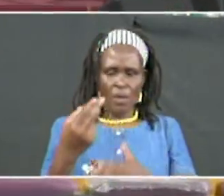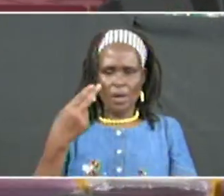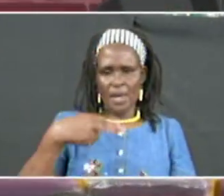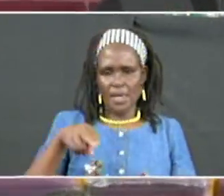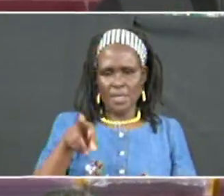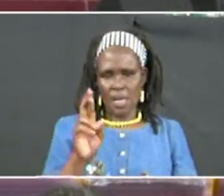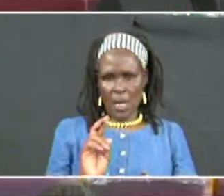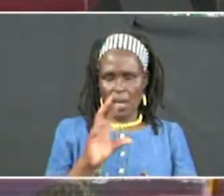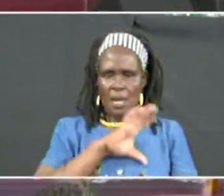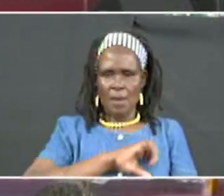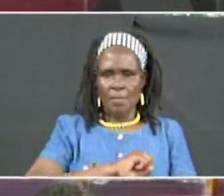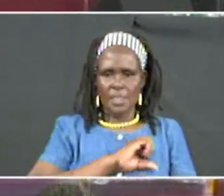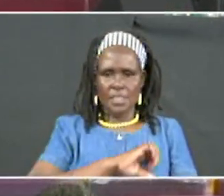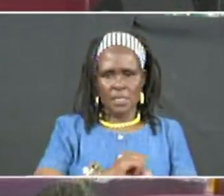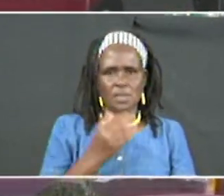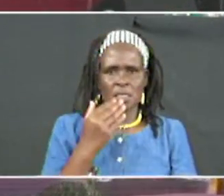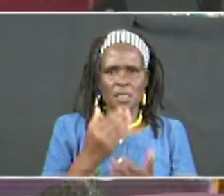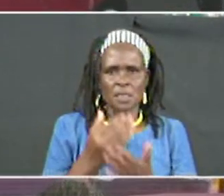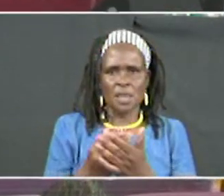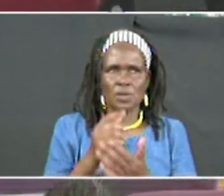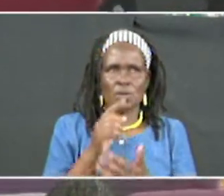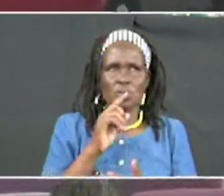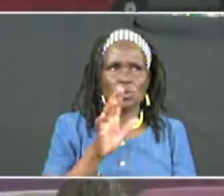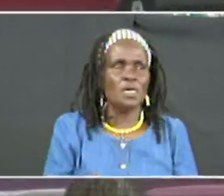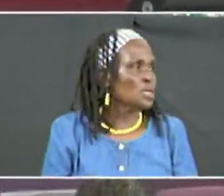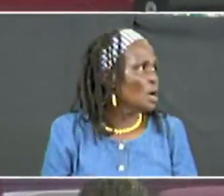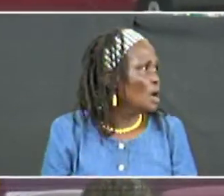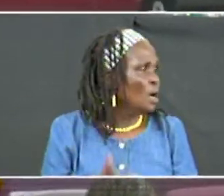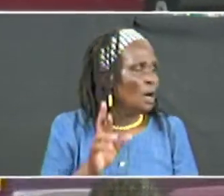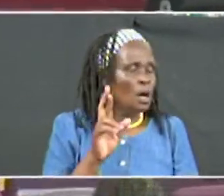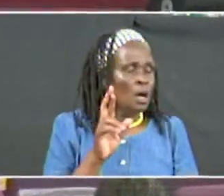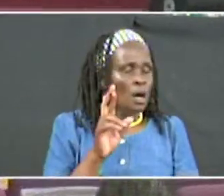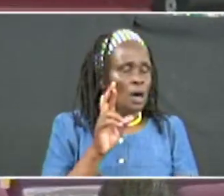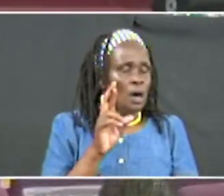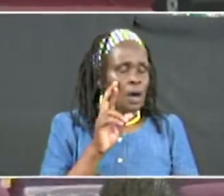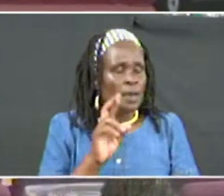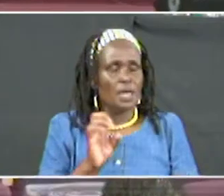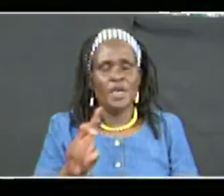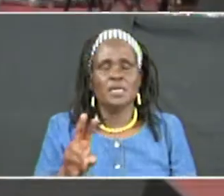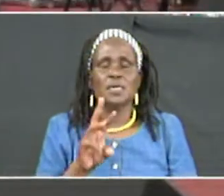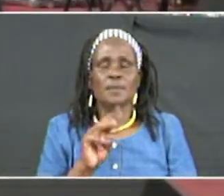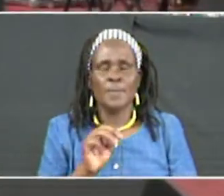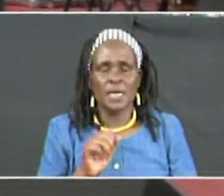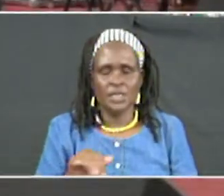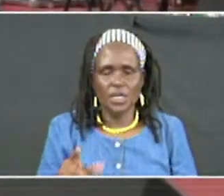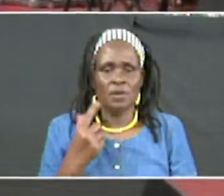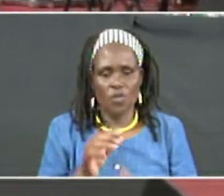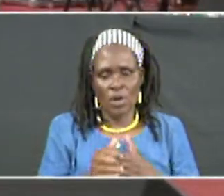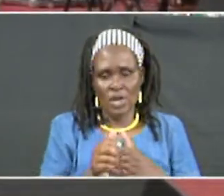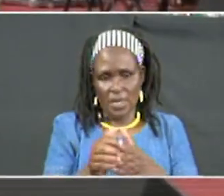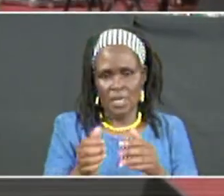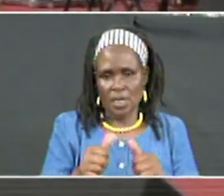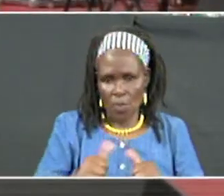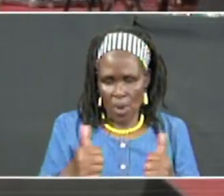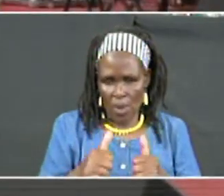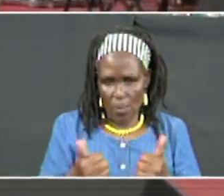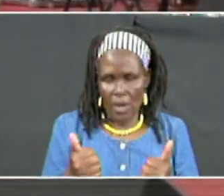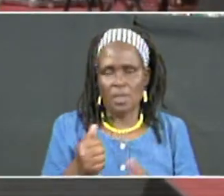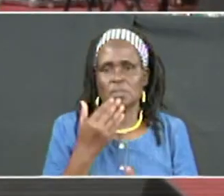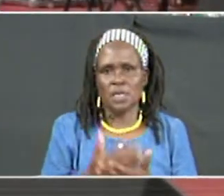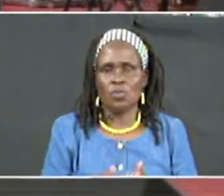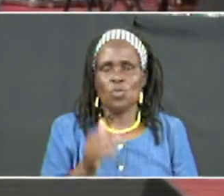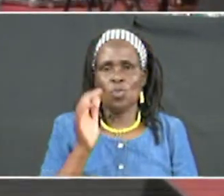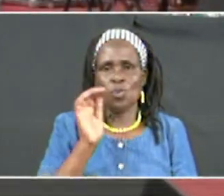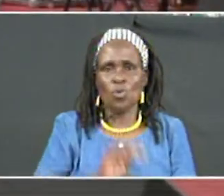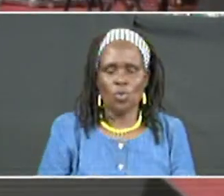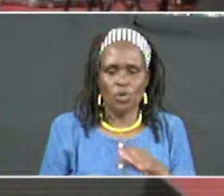so much. And Reverend Majid for leading us so well. Thank you. Thank you. Good morning and praise the